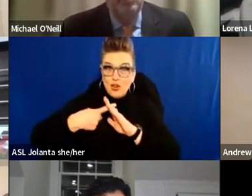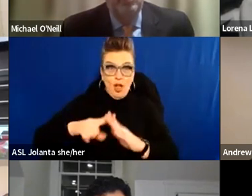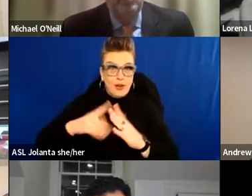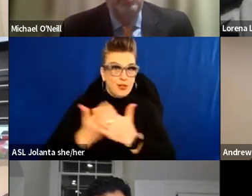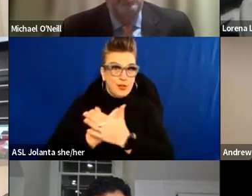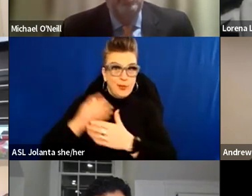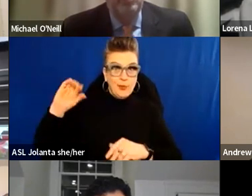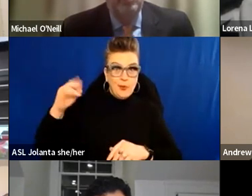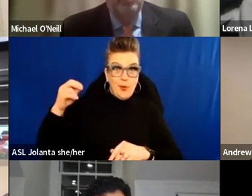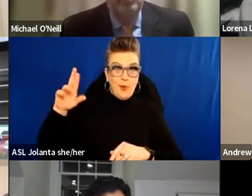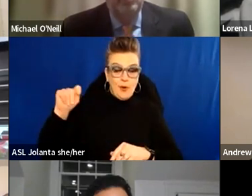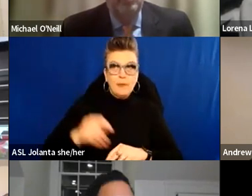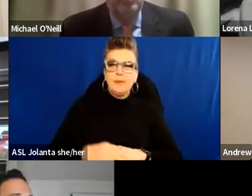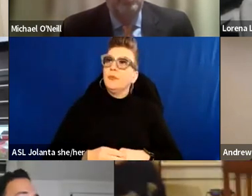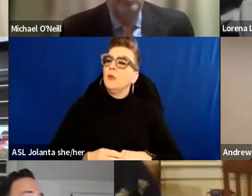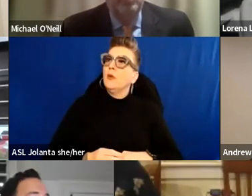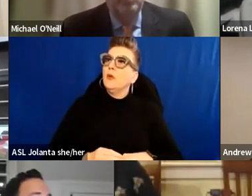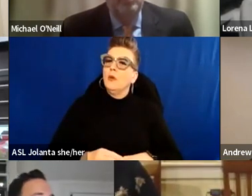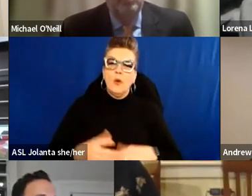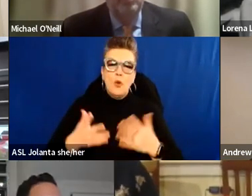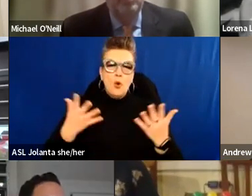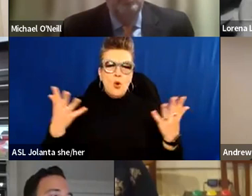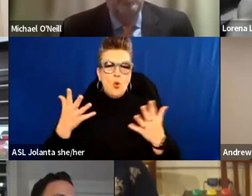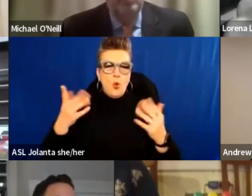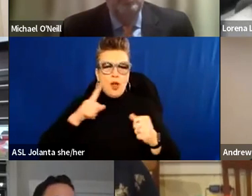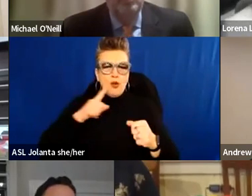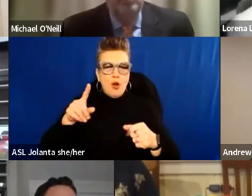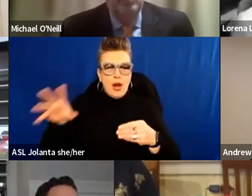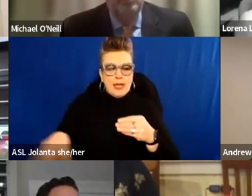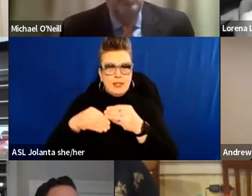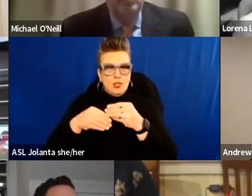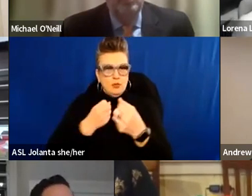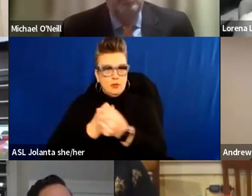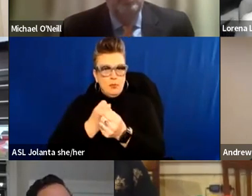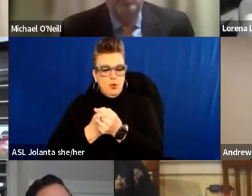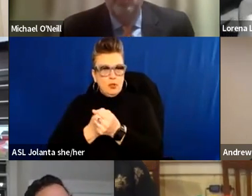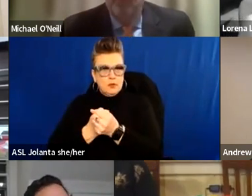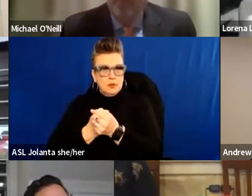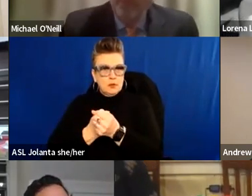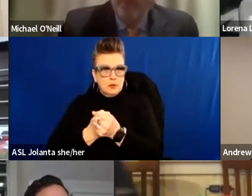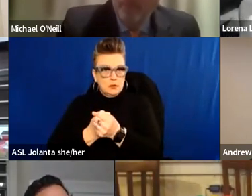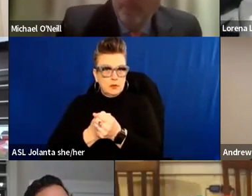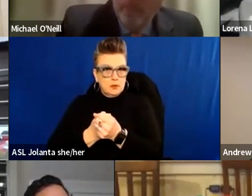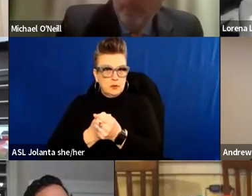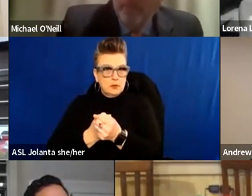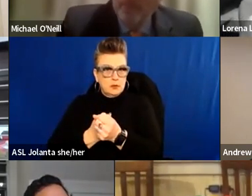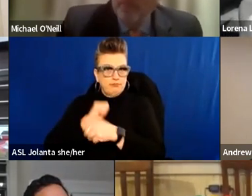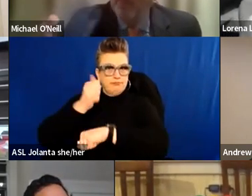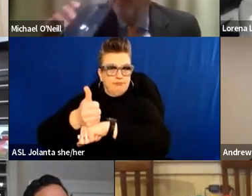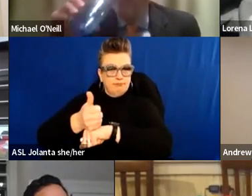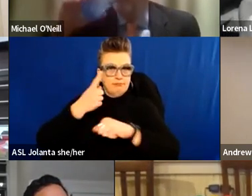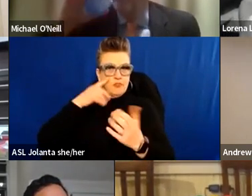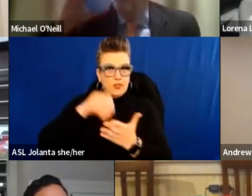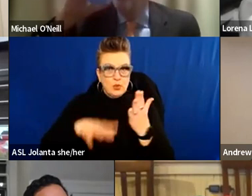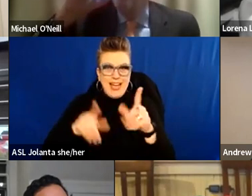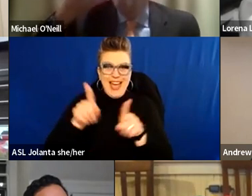uh how what are the additional supports that are going to exist for students as you're